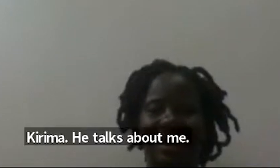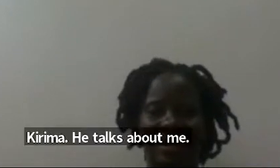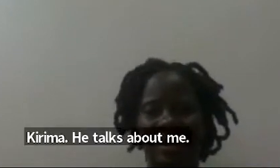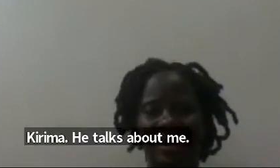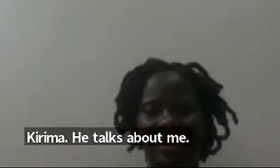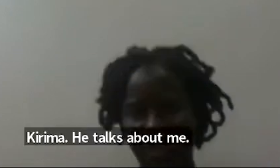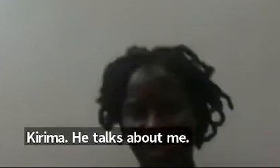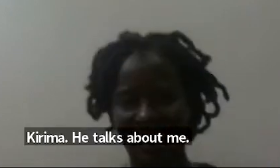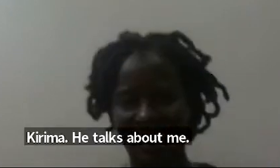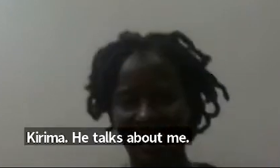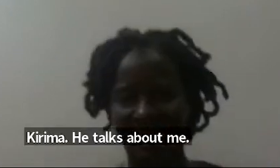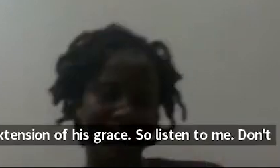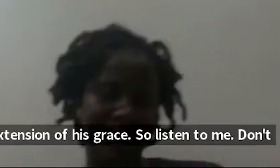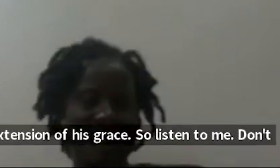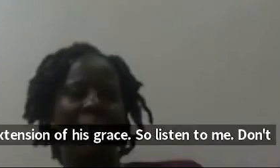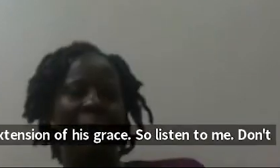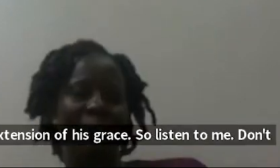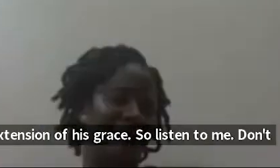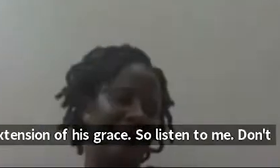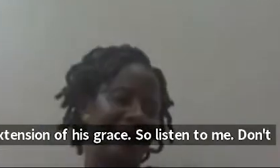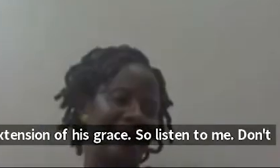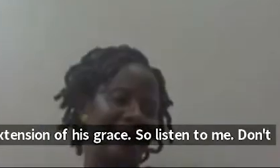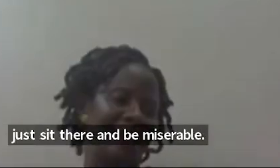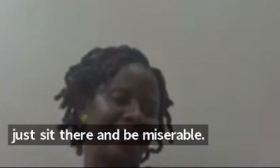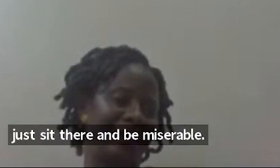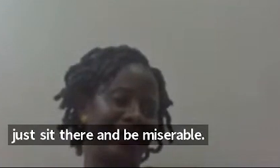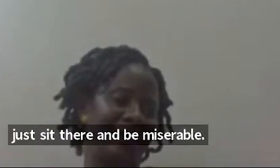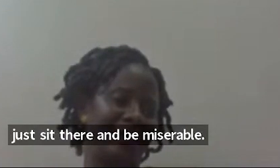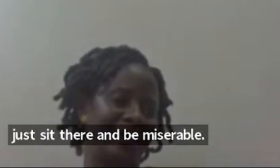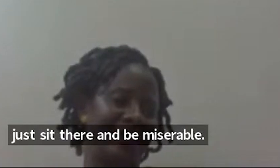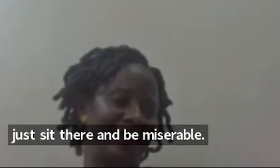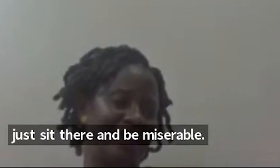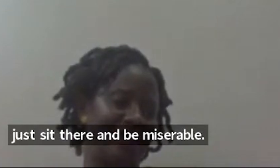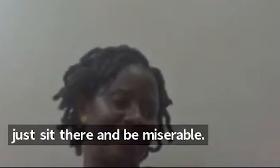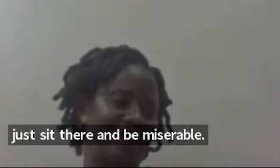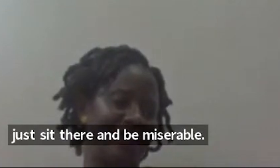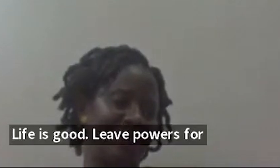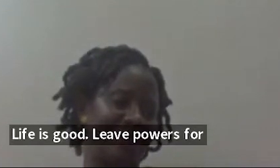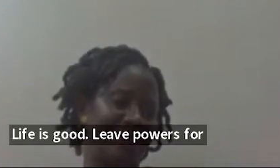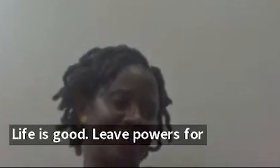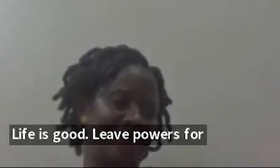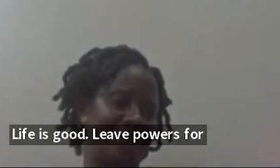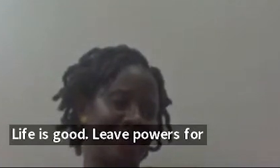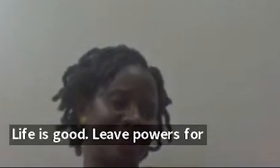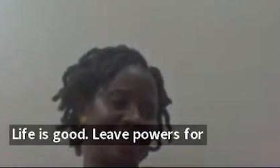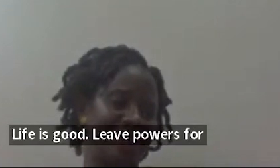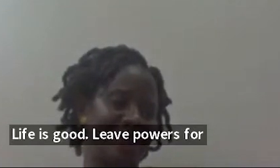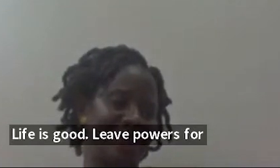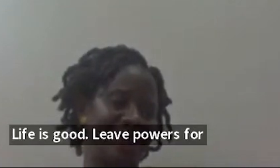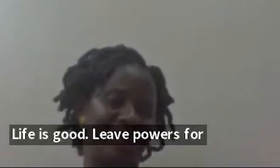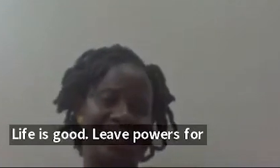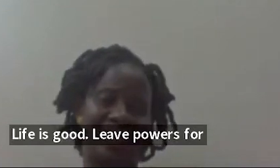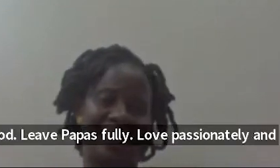Don't just sit there and be miserable. Life is good. Live purposefully, love passionately,